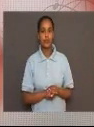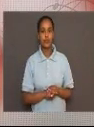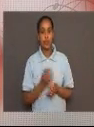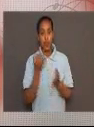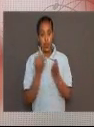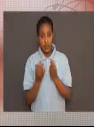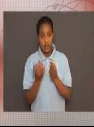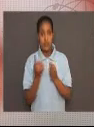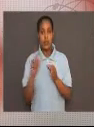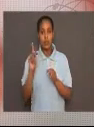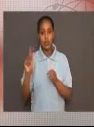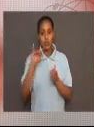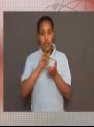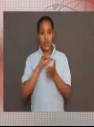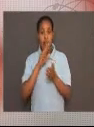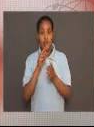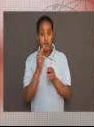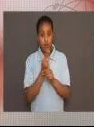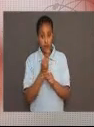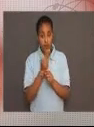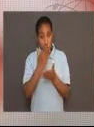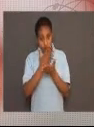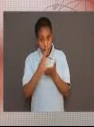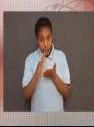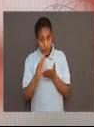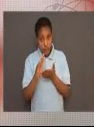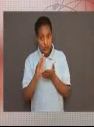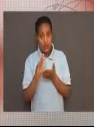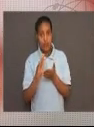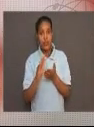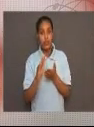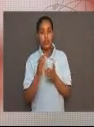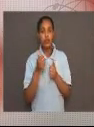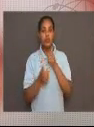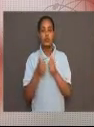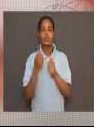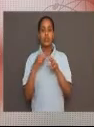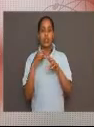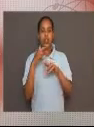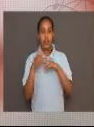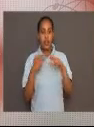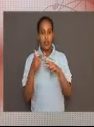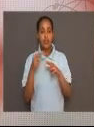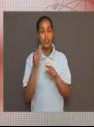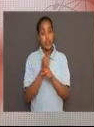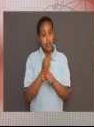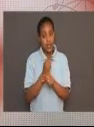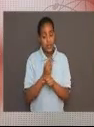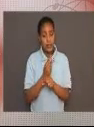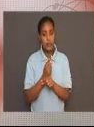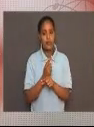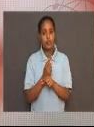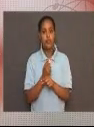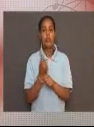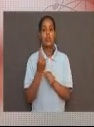If the products that are formed are removed from the vessel in which the reaction is taking place,